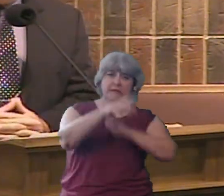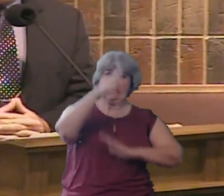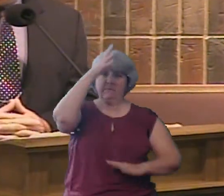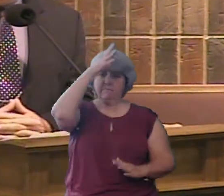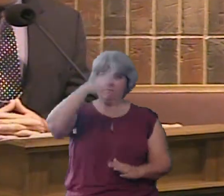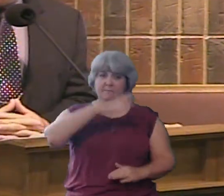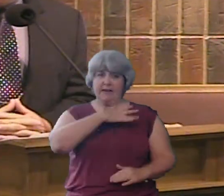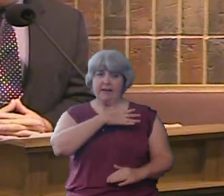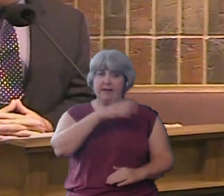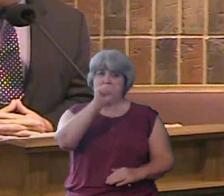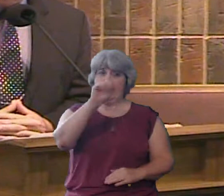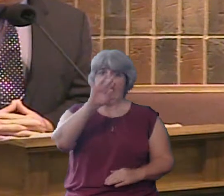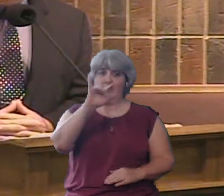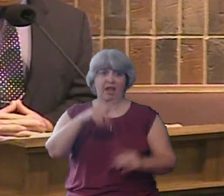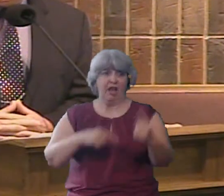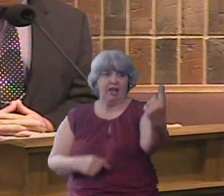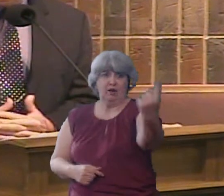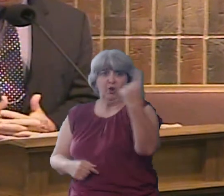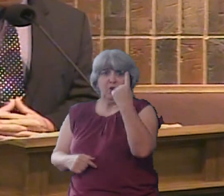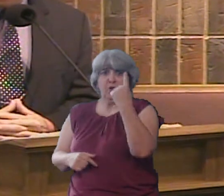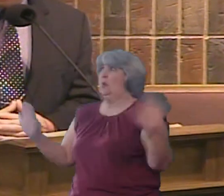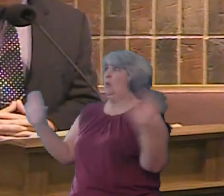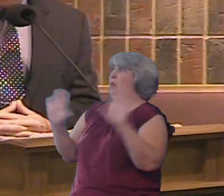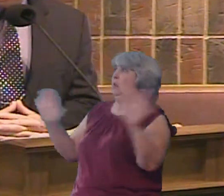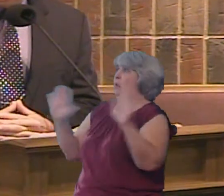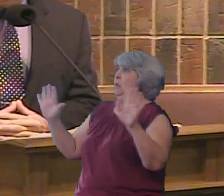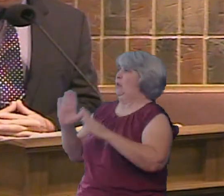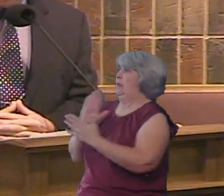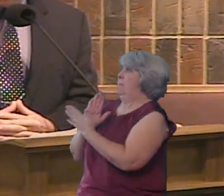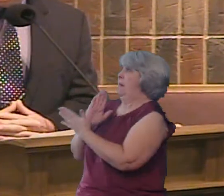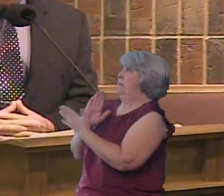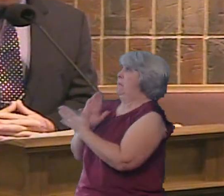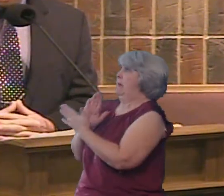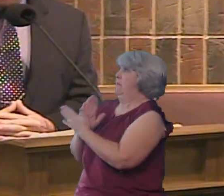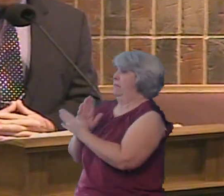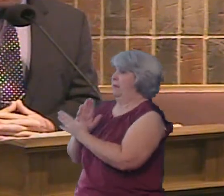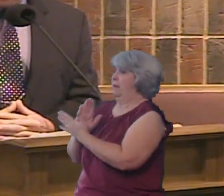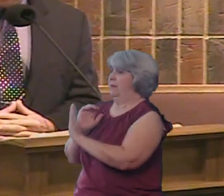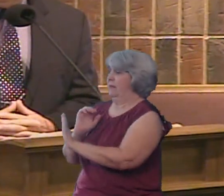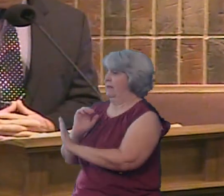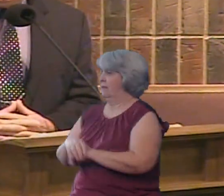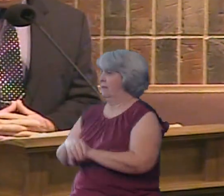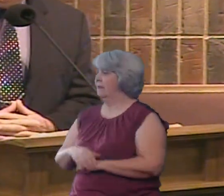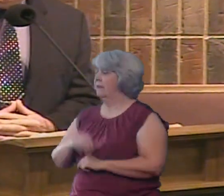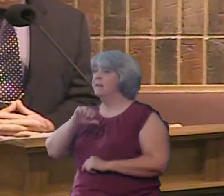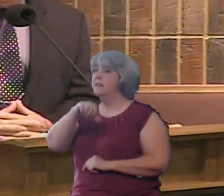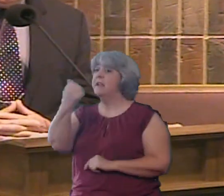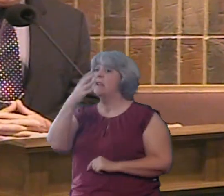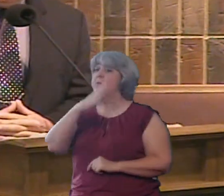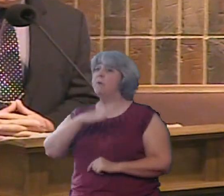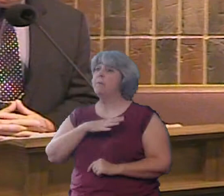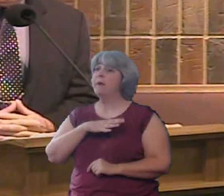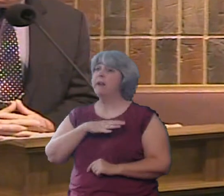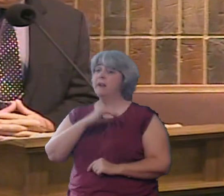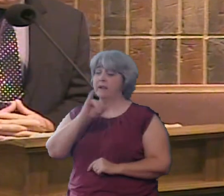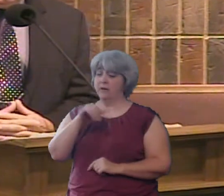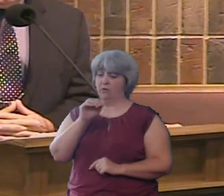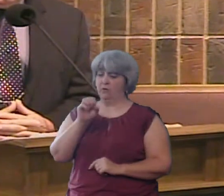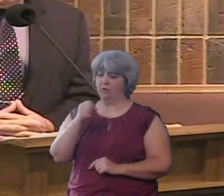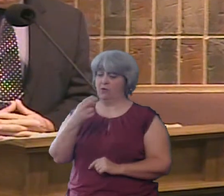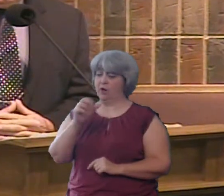and saves him. Or Rahab, Joshua chapter 2, a woman who lived in the city of